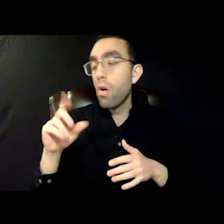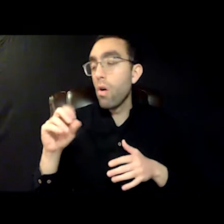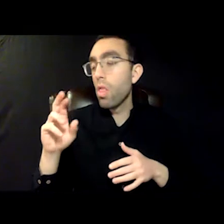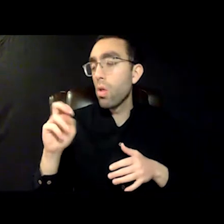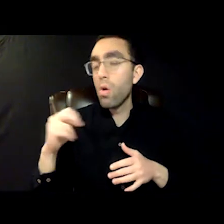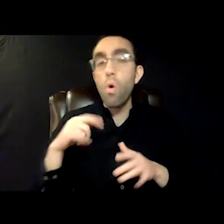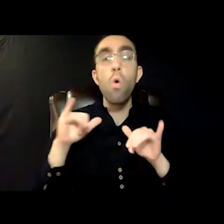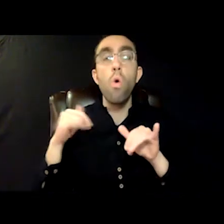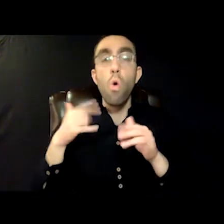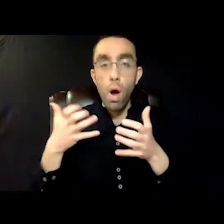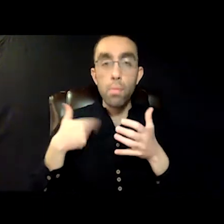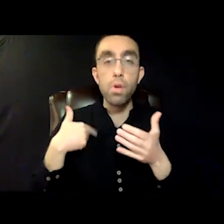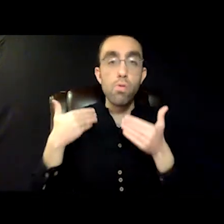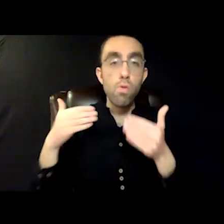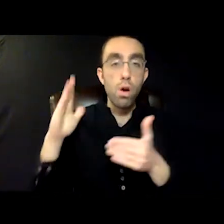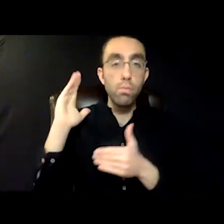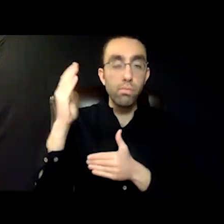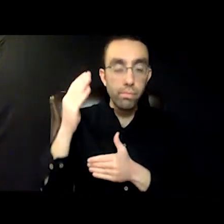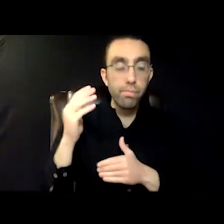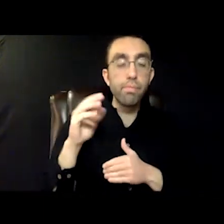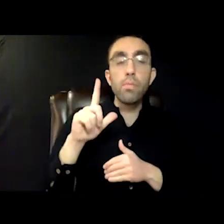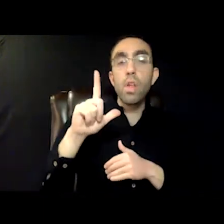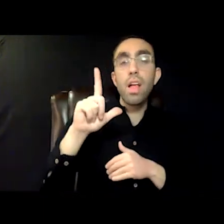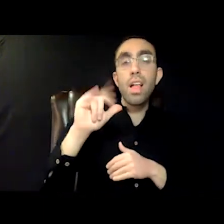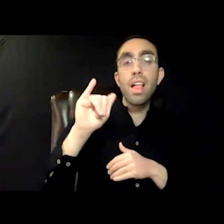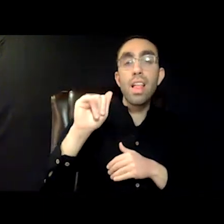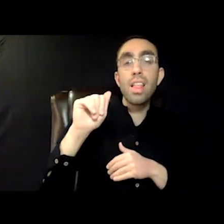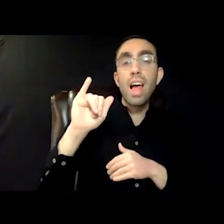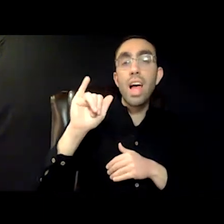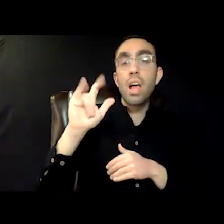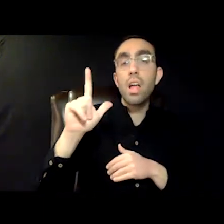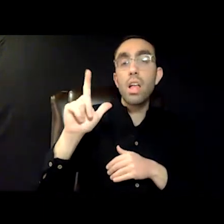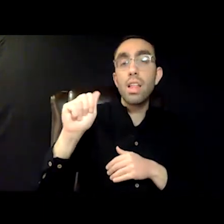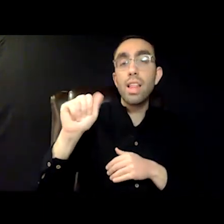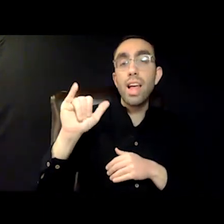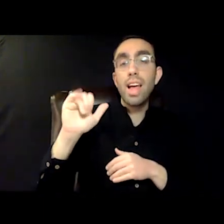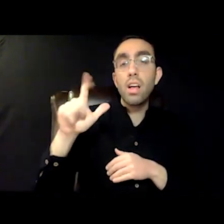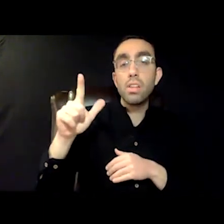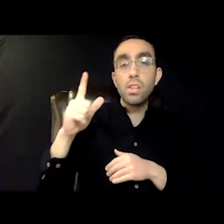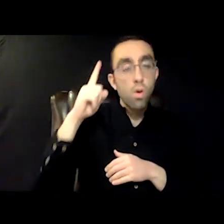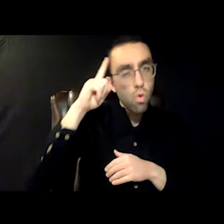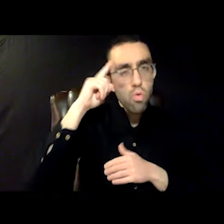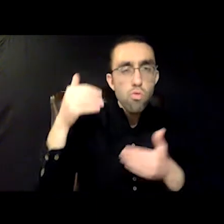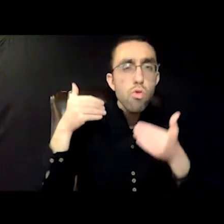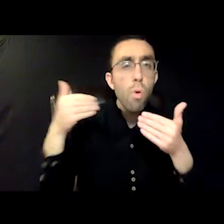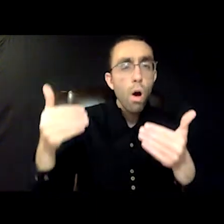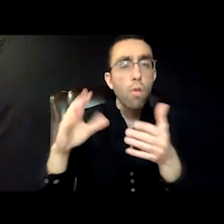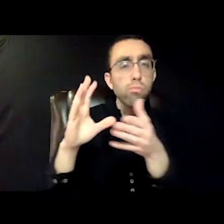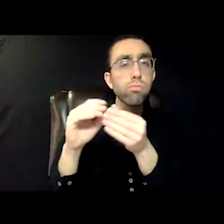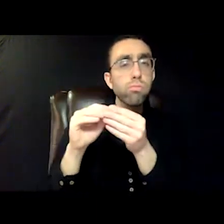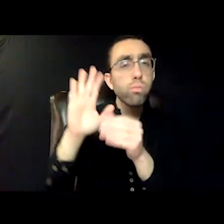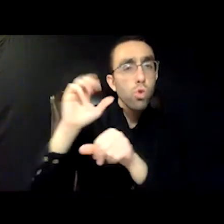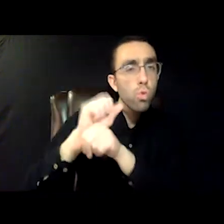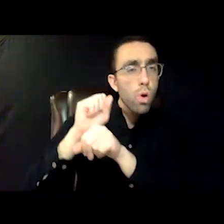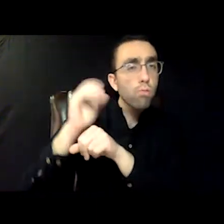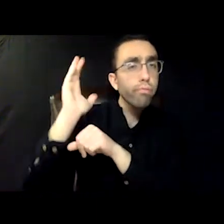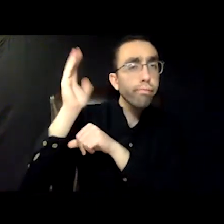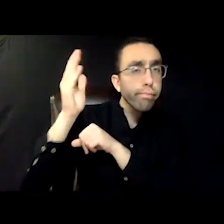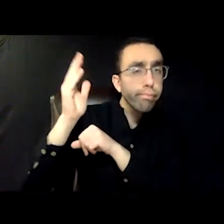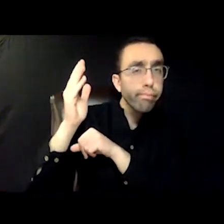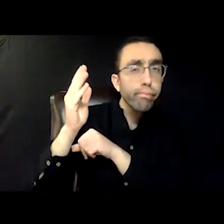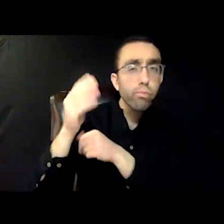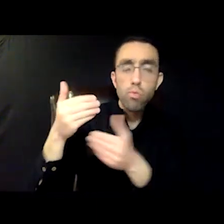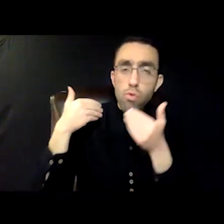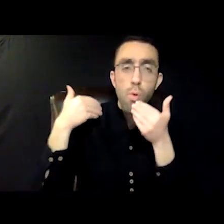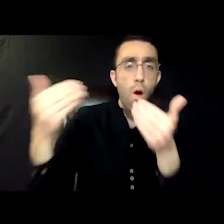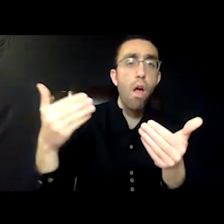Tell us a little bit about your work, Loren. I know you had some questions you wanted to kind of reflect on with us. So feel free to jump into what